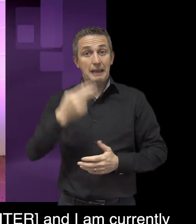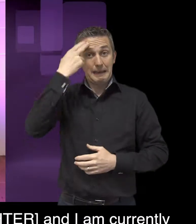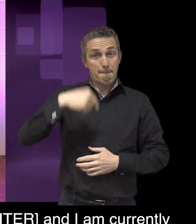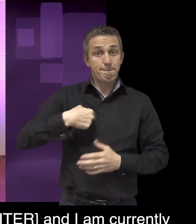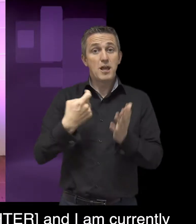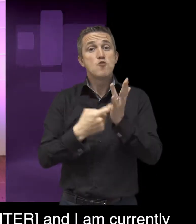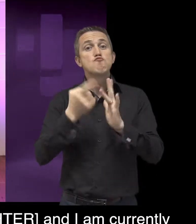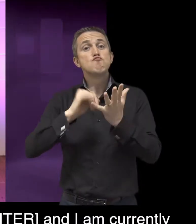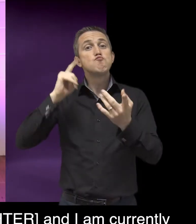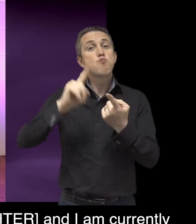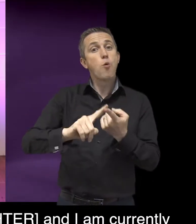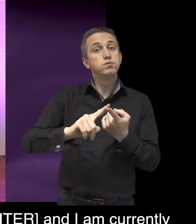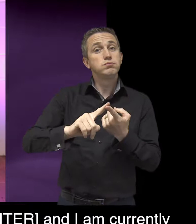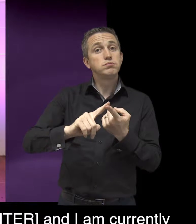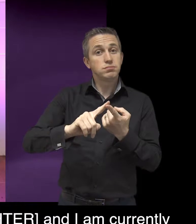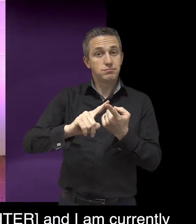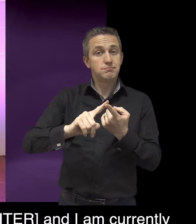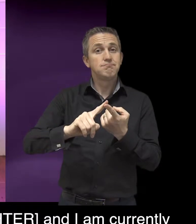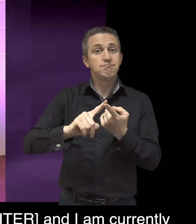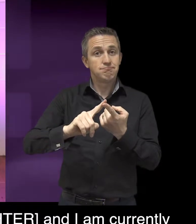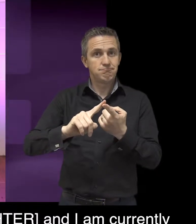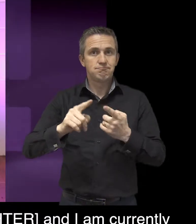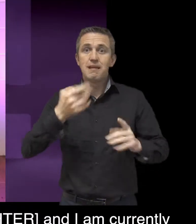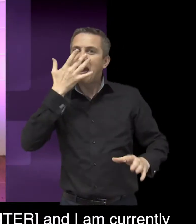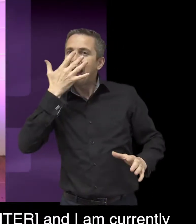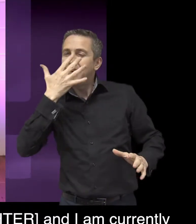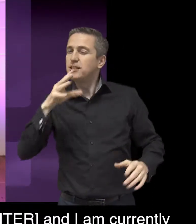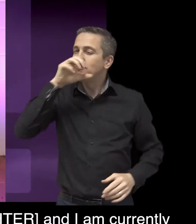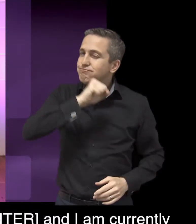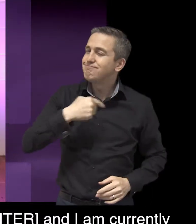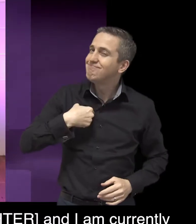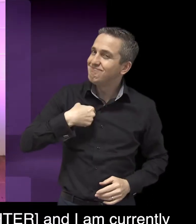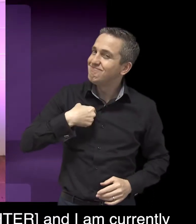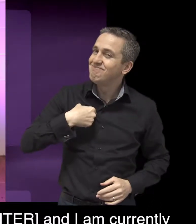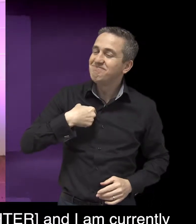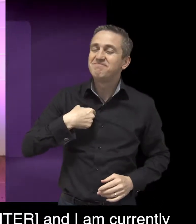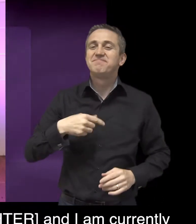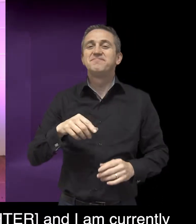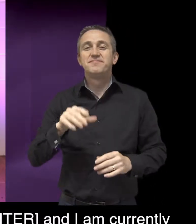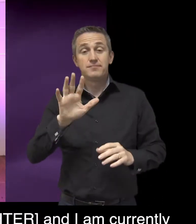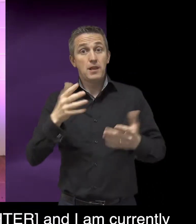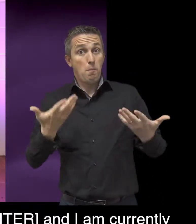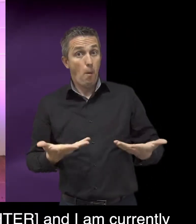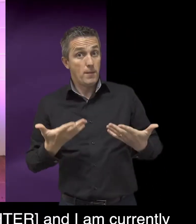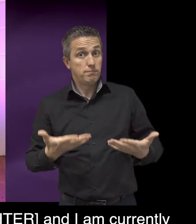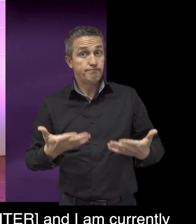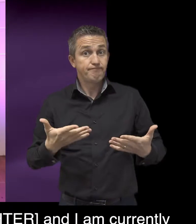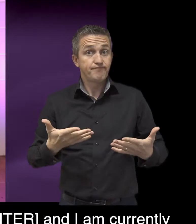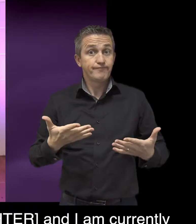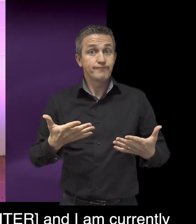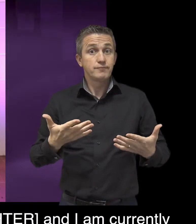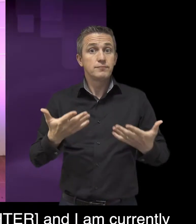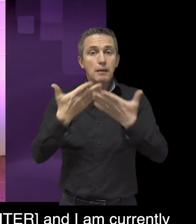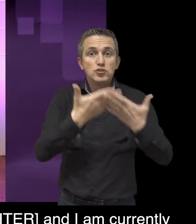Rose, X years old, and I'm currently in honours